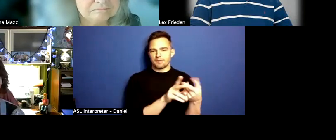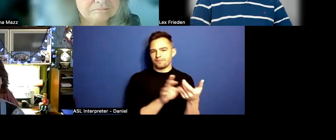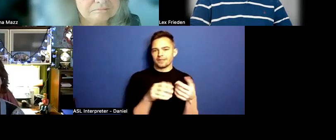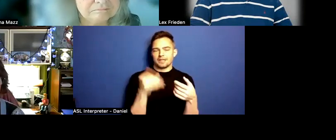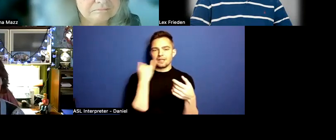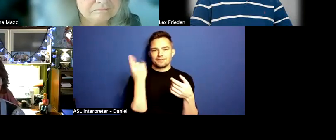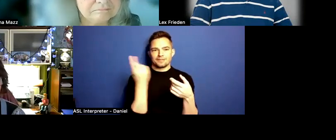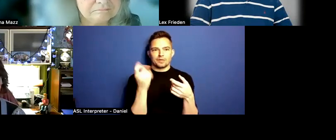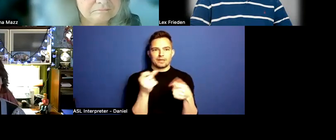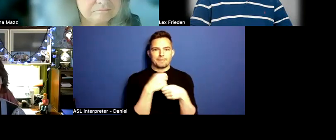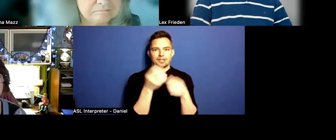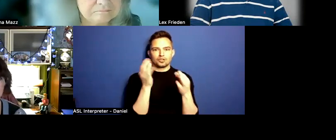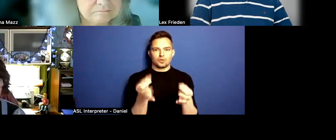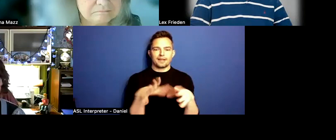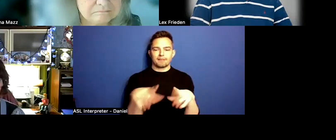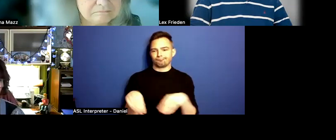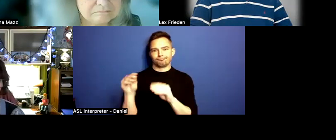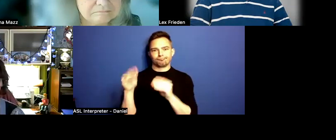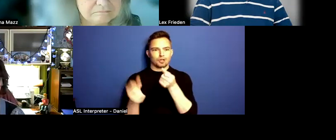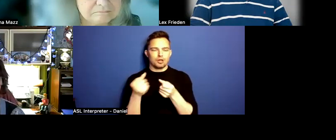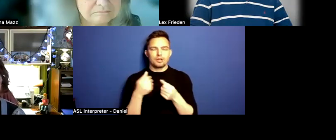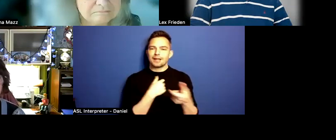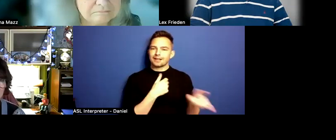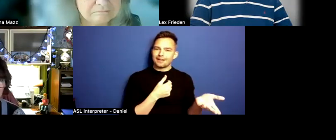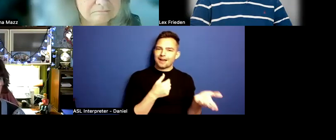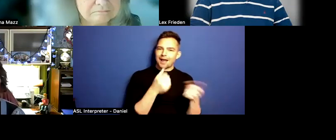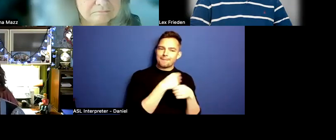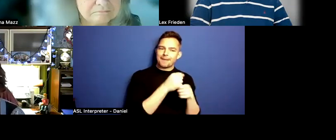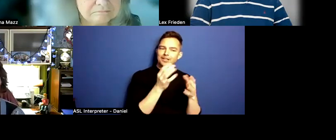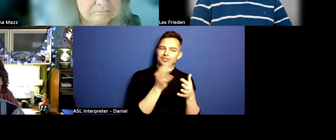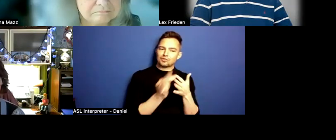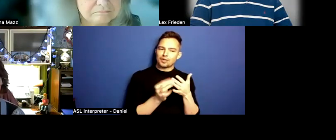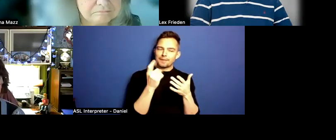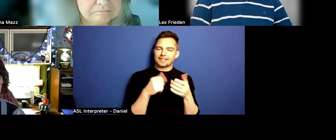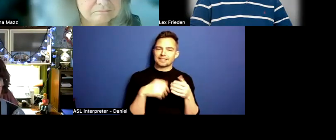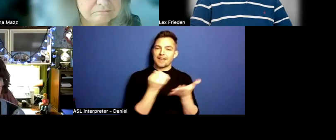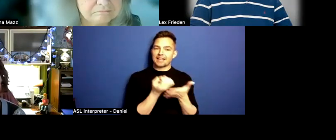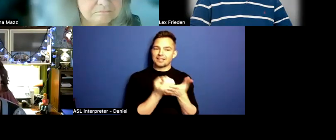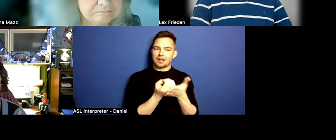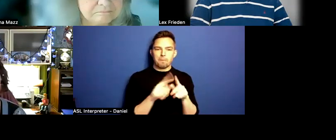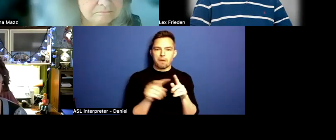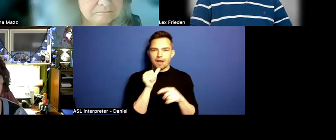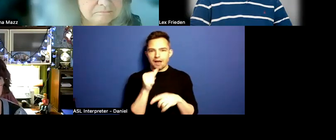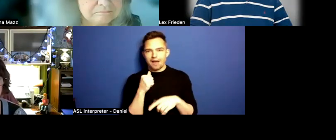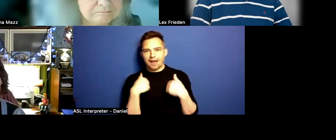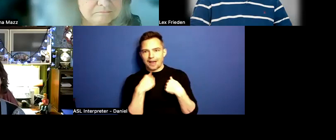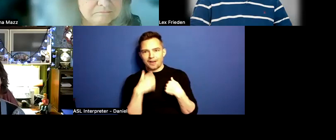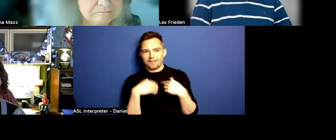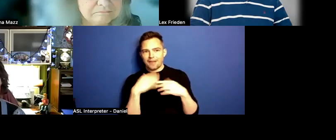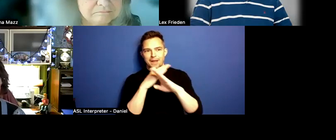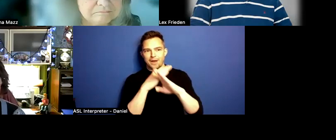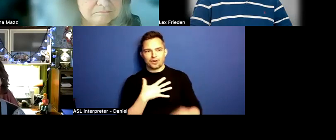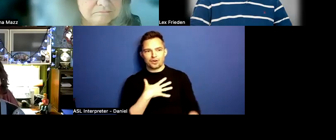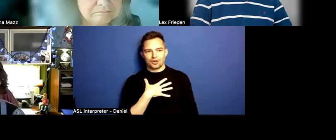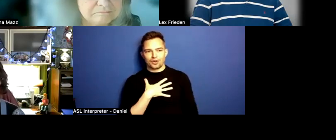that choice where I making a choice would be because of its economics or or whatever, but I don't have that same barrier as not having